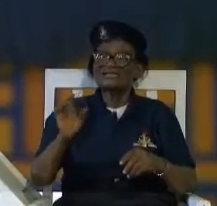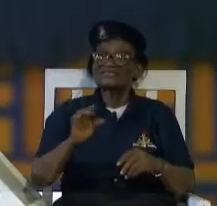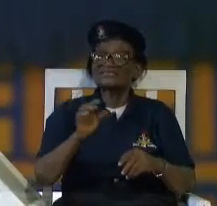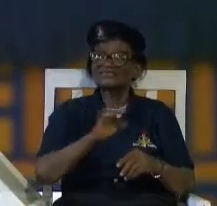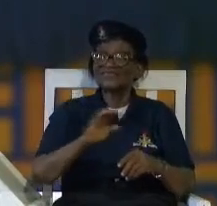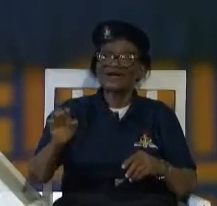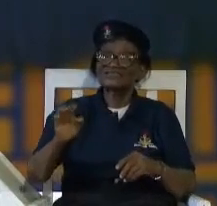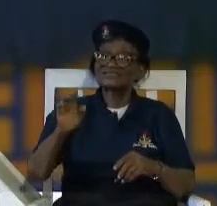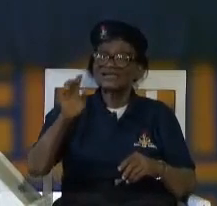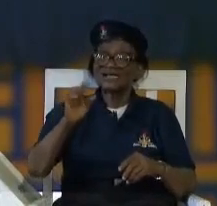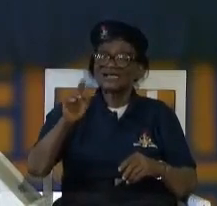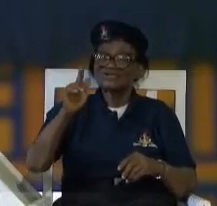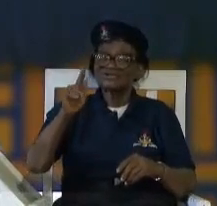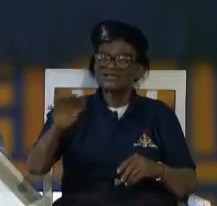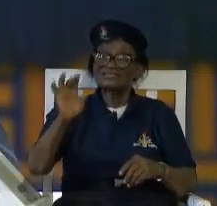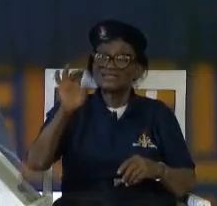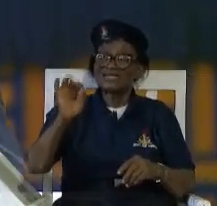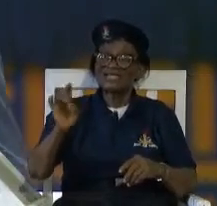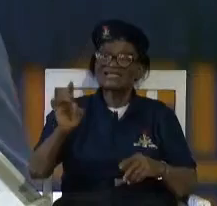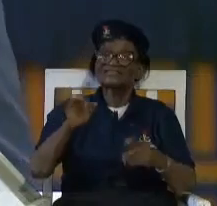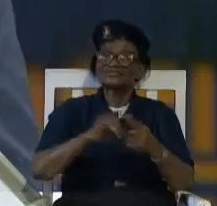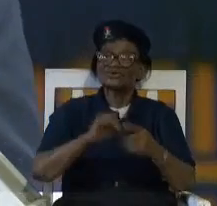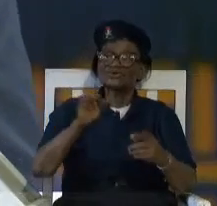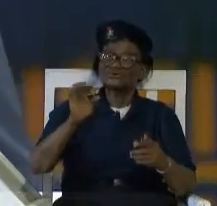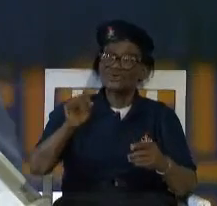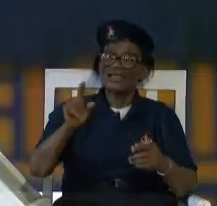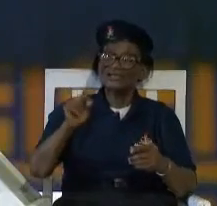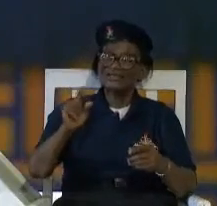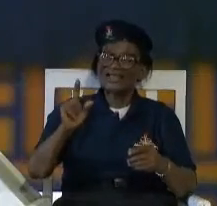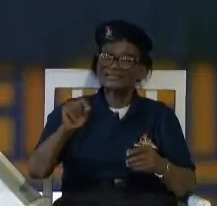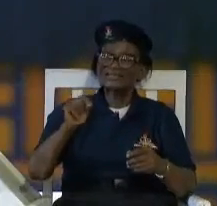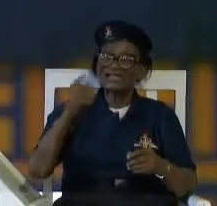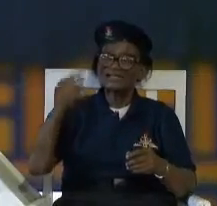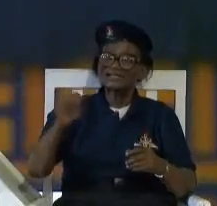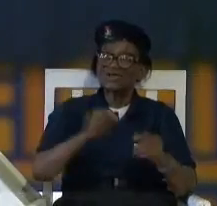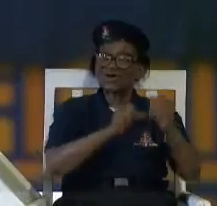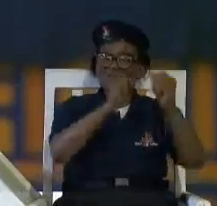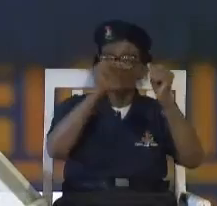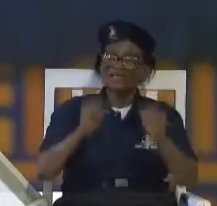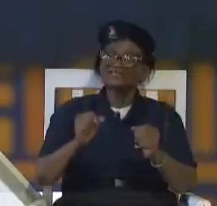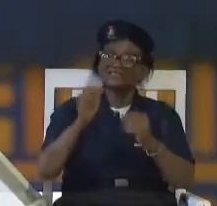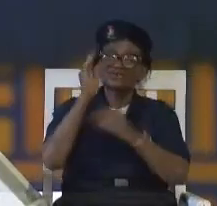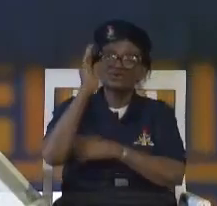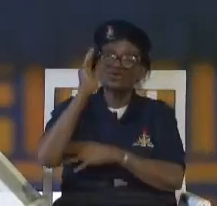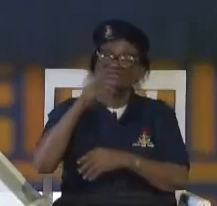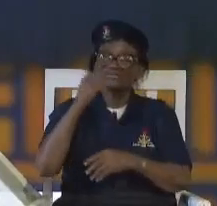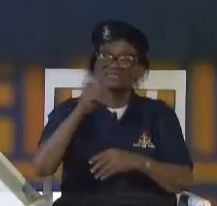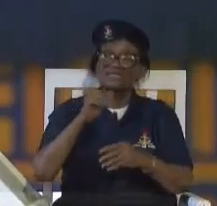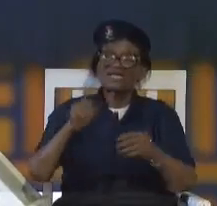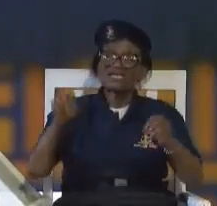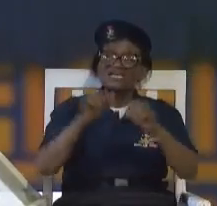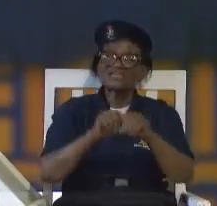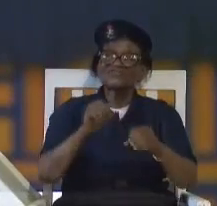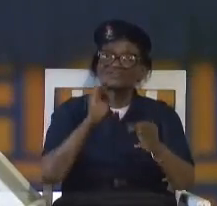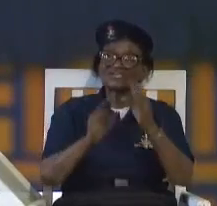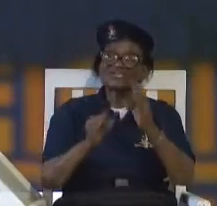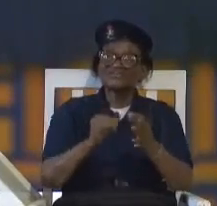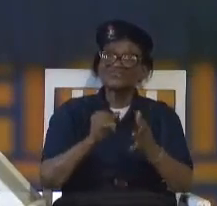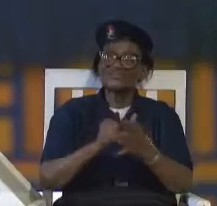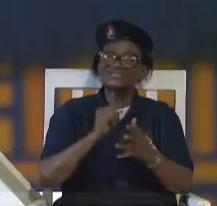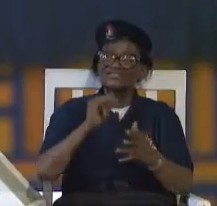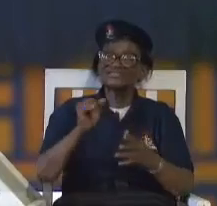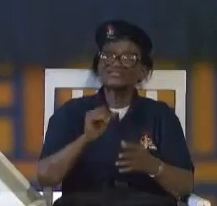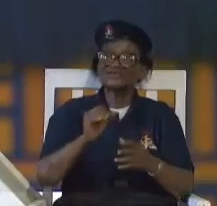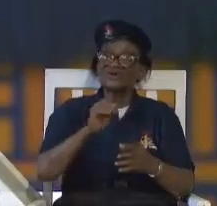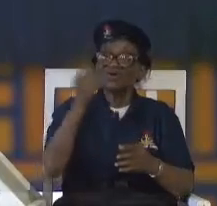Matthew 18, 19 to 20, the Almighty God says, even if it's only two of us that are